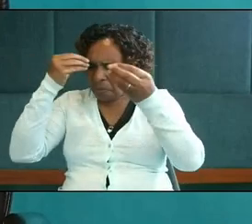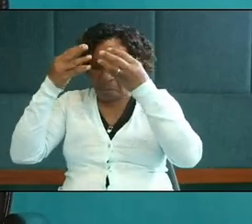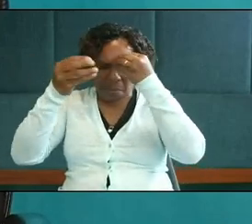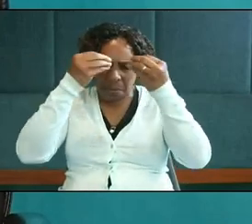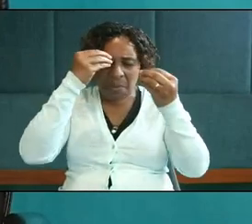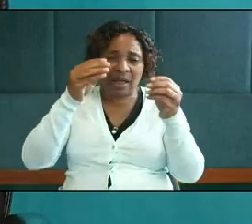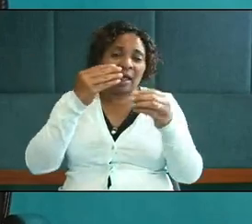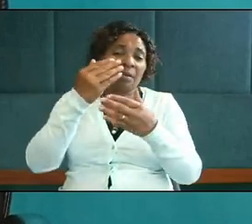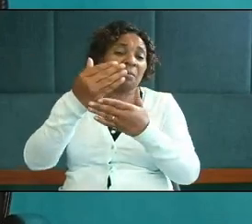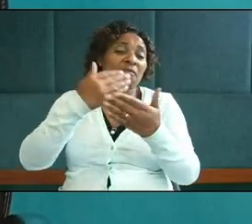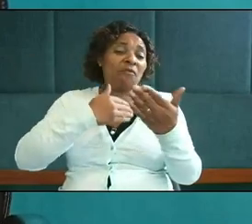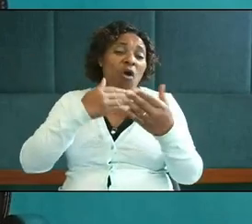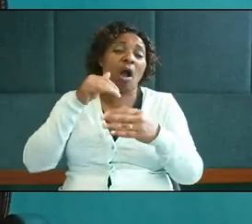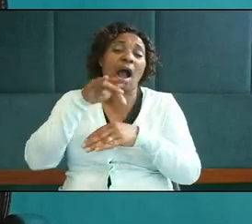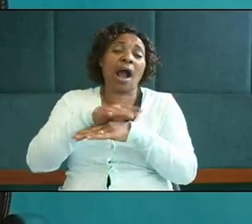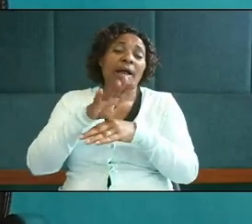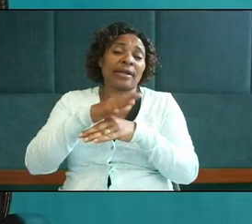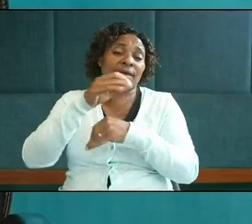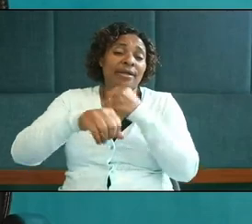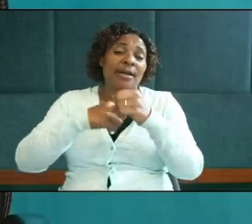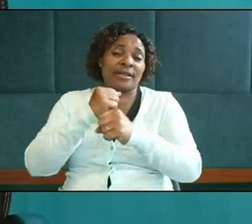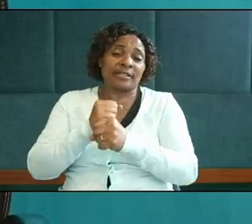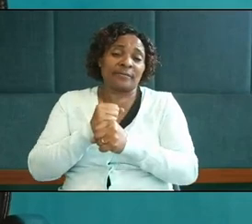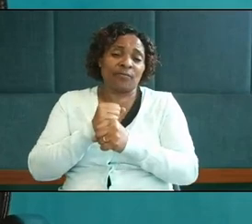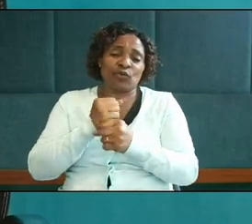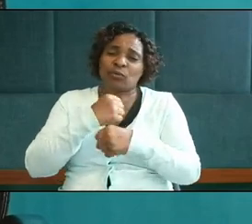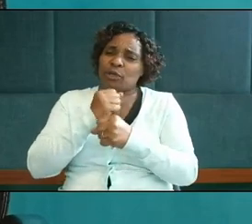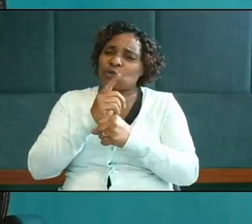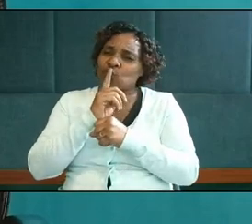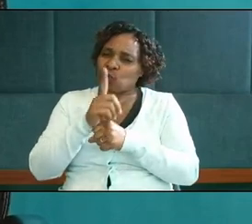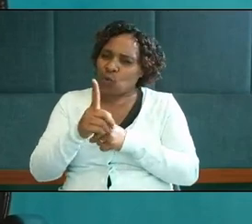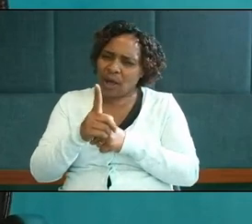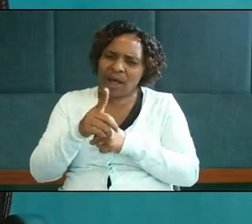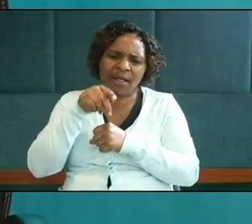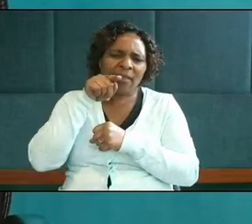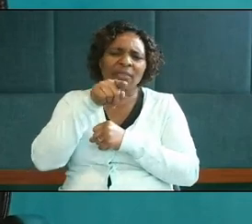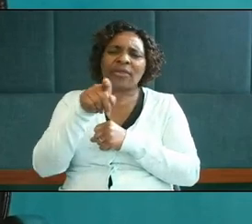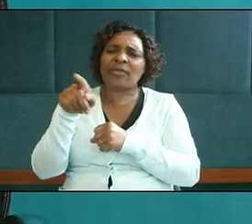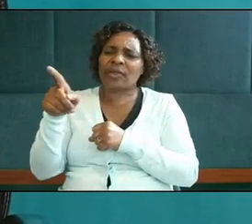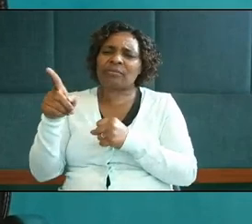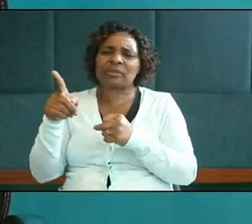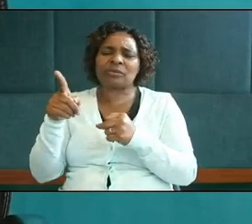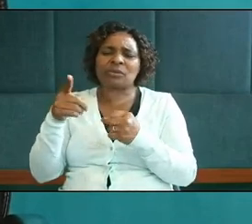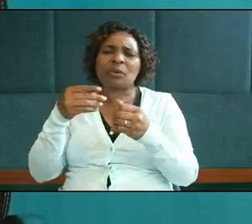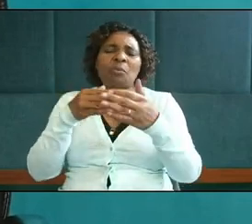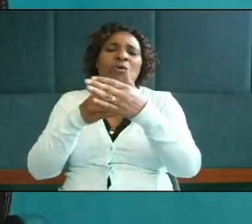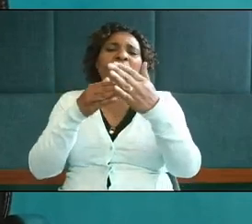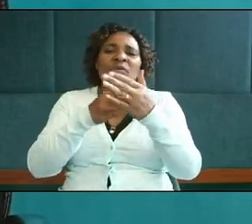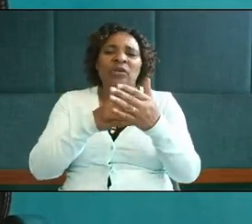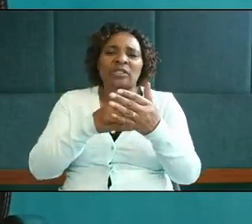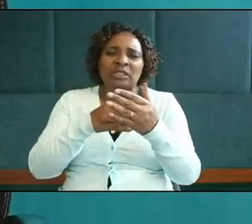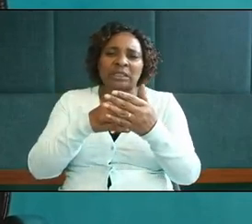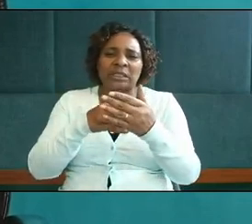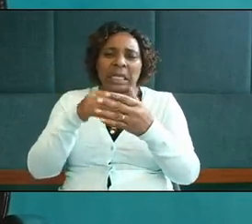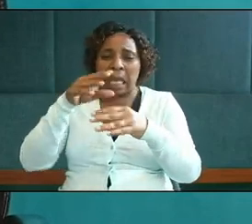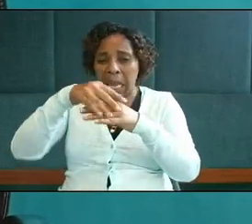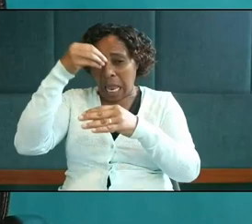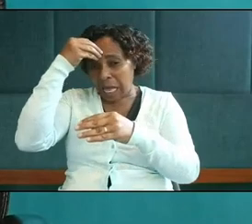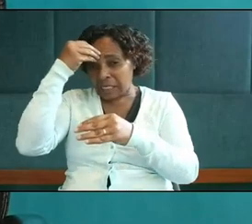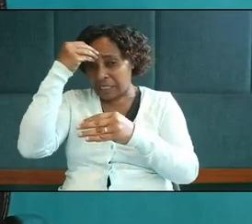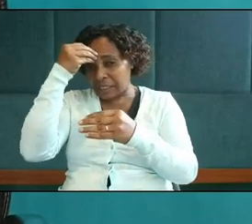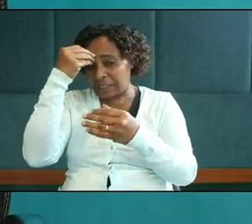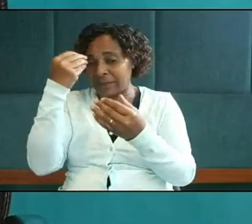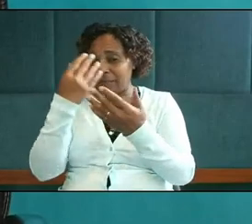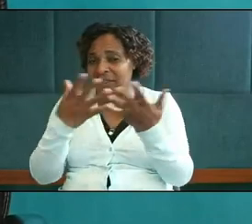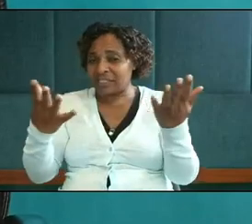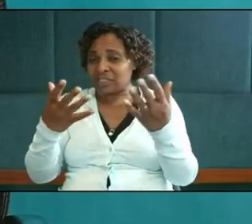early formative years to ensure that there are walls. We are preventing, you know, evil things from getting into them, because those